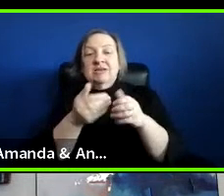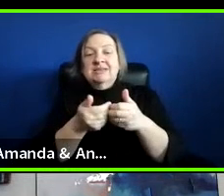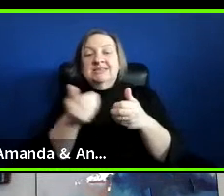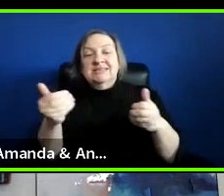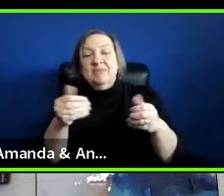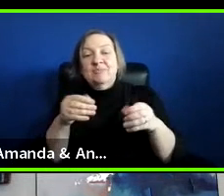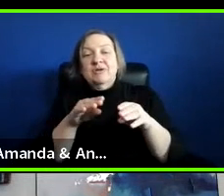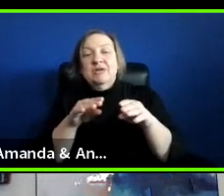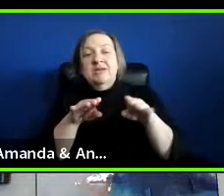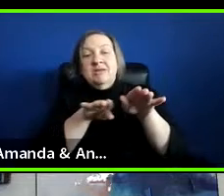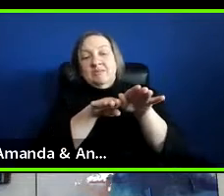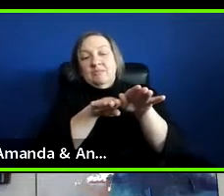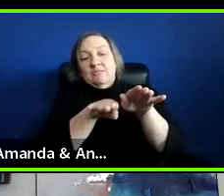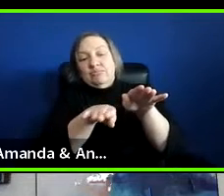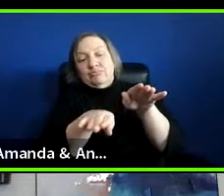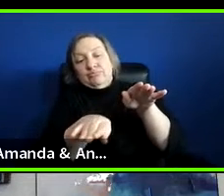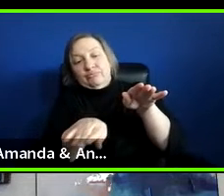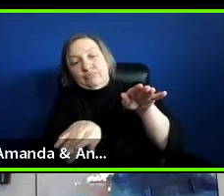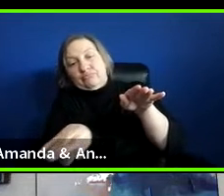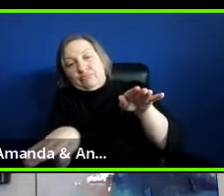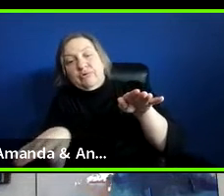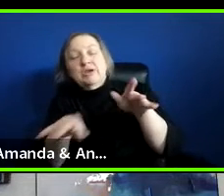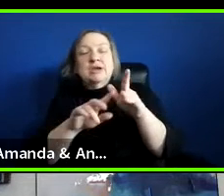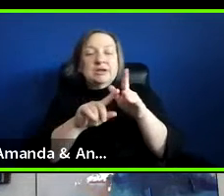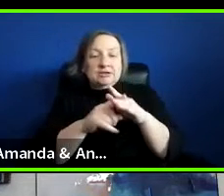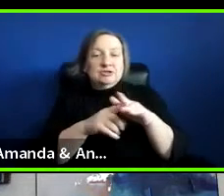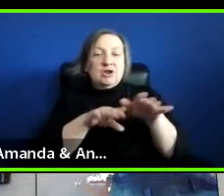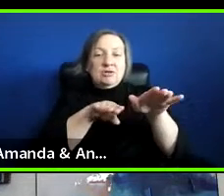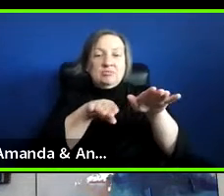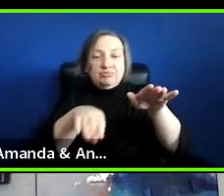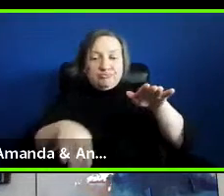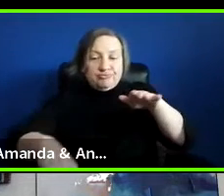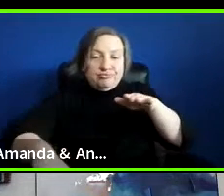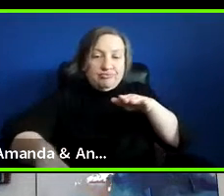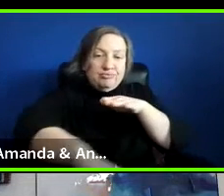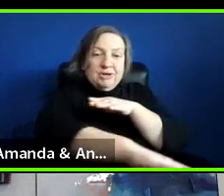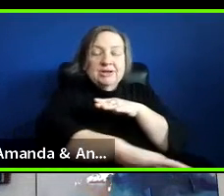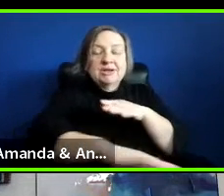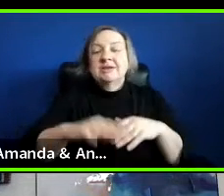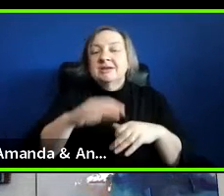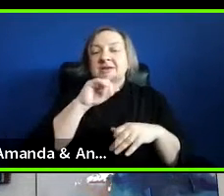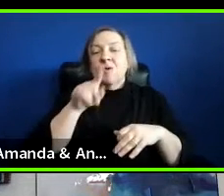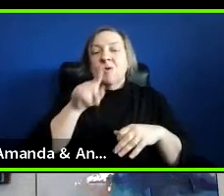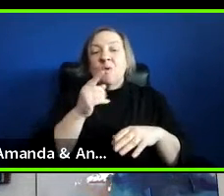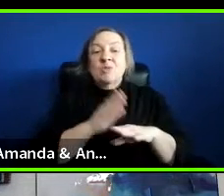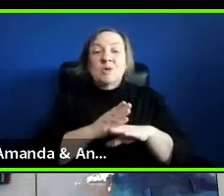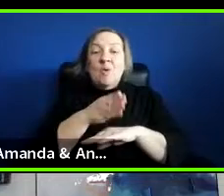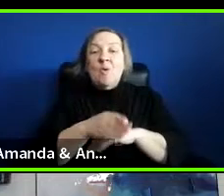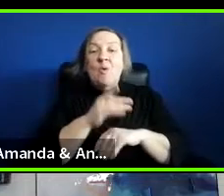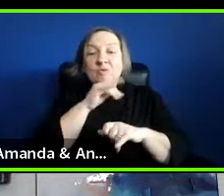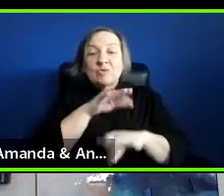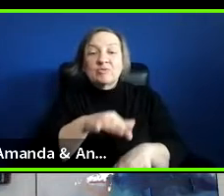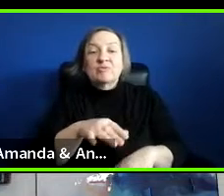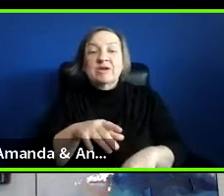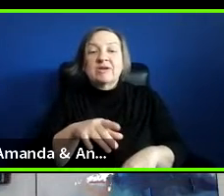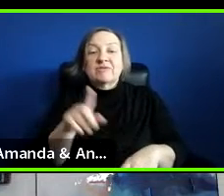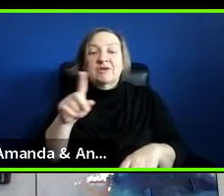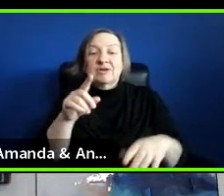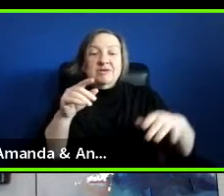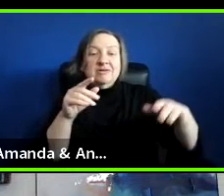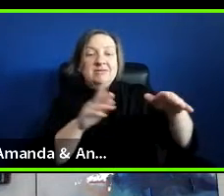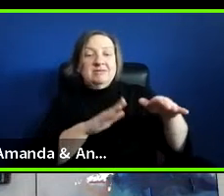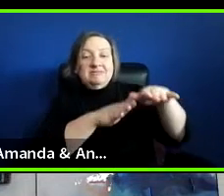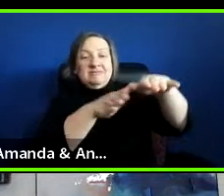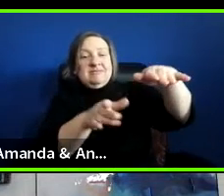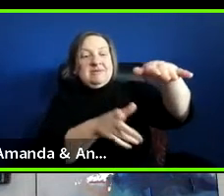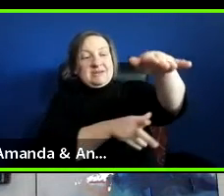it, it actually was going to go under the bridge. So it's only really over the river where you'd be, quote unquote, covered. Of